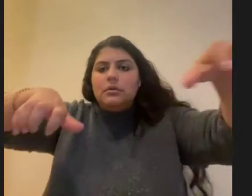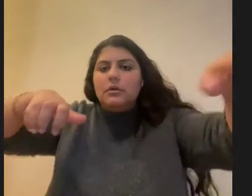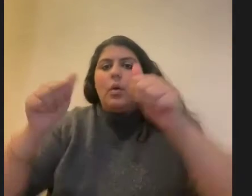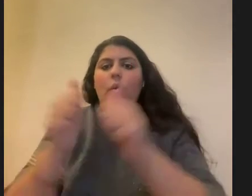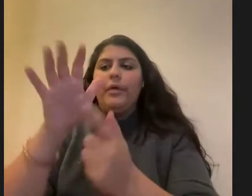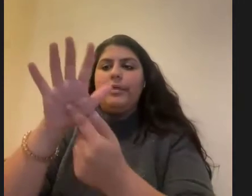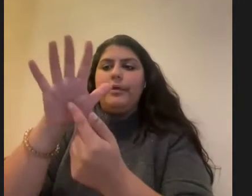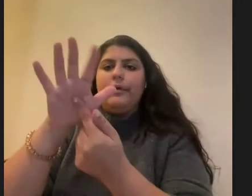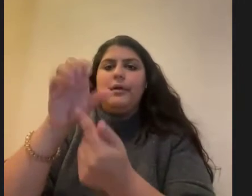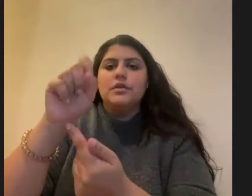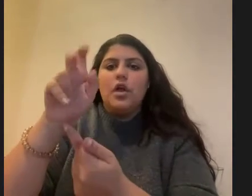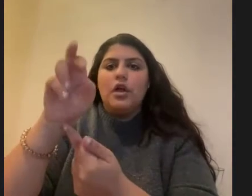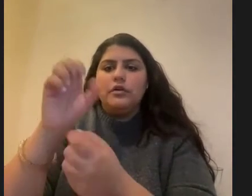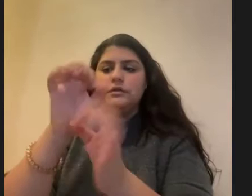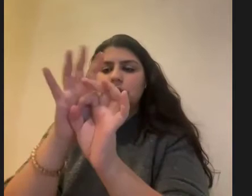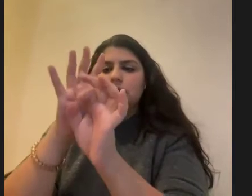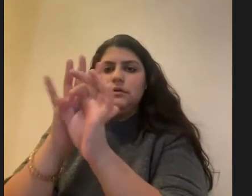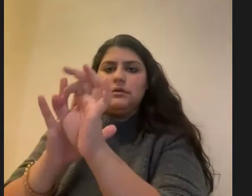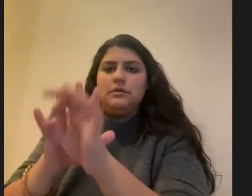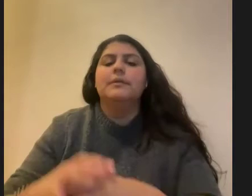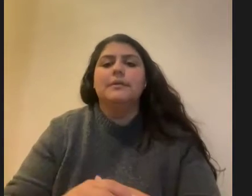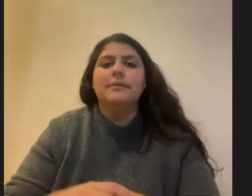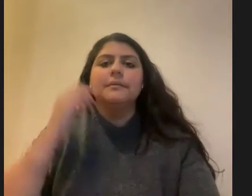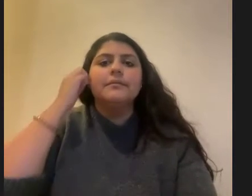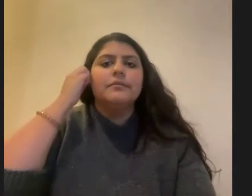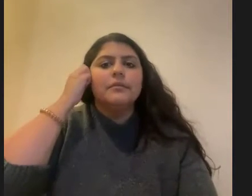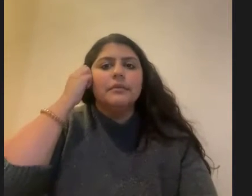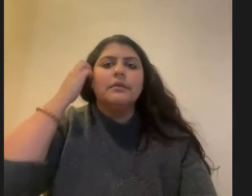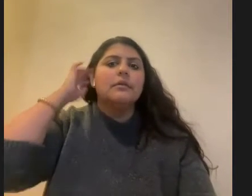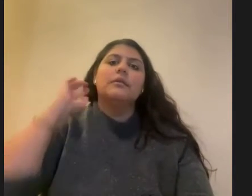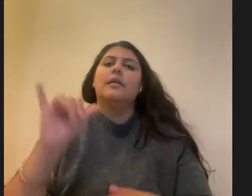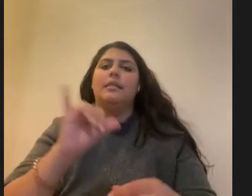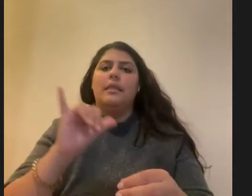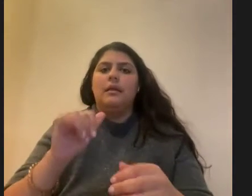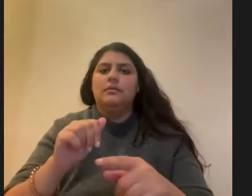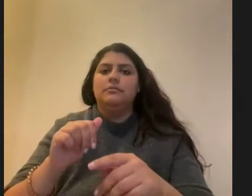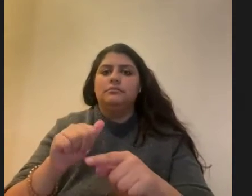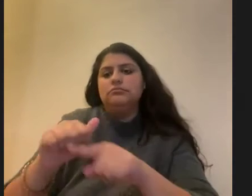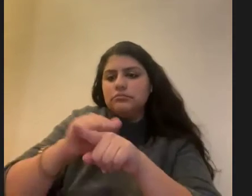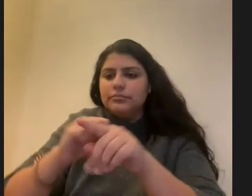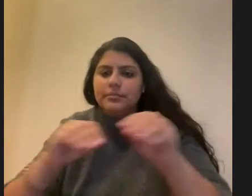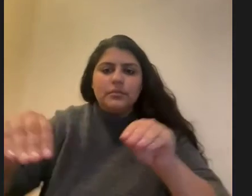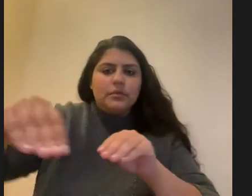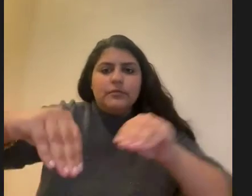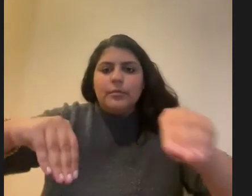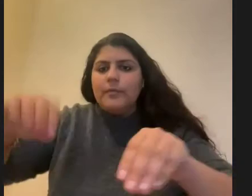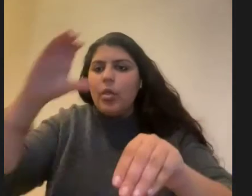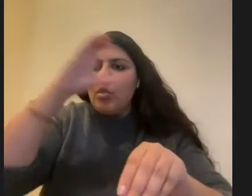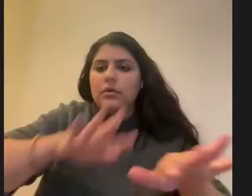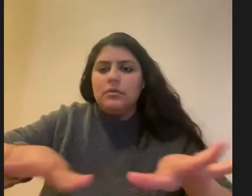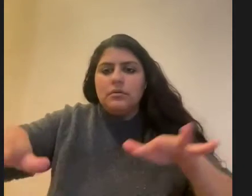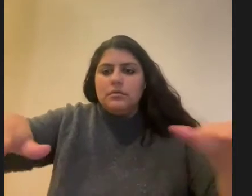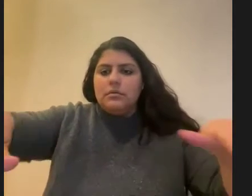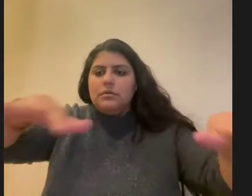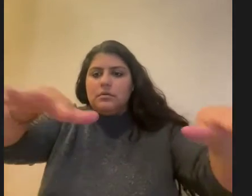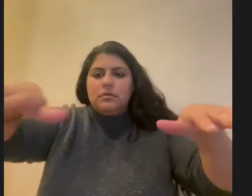it's just kind of like a like coordinated movement almost of it like searching out its environment with its arms,